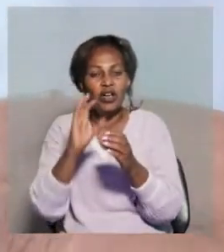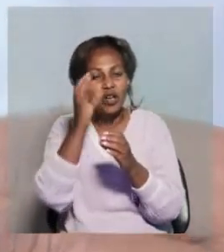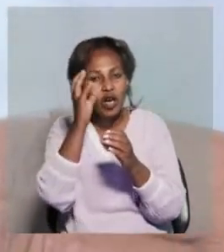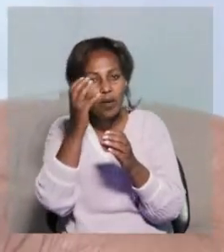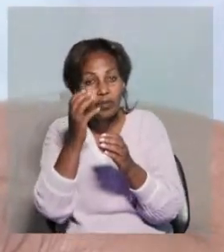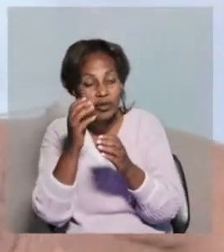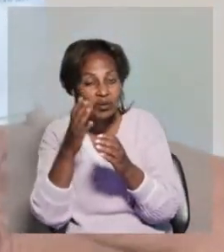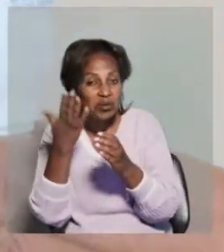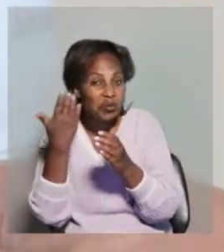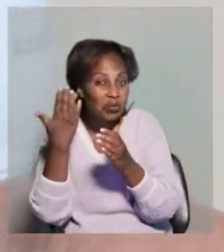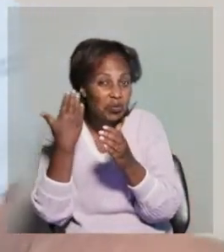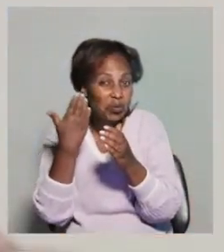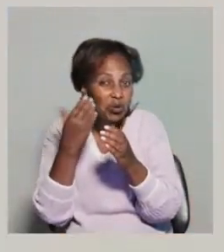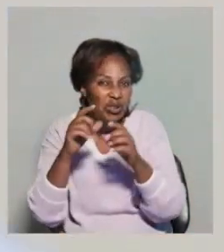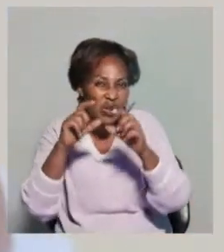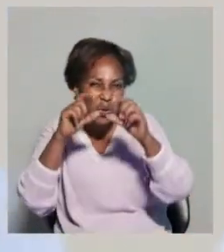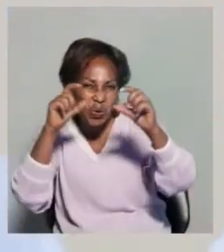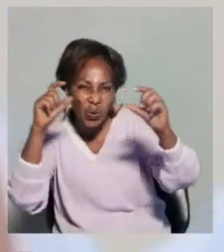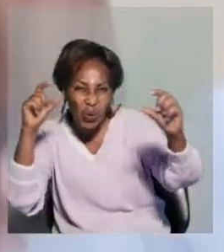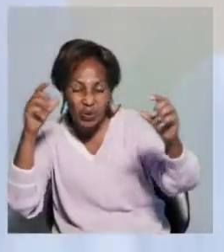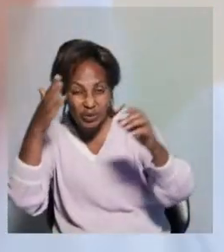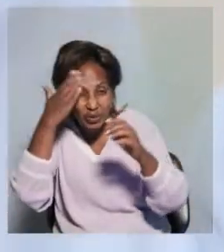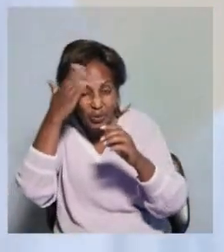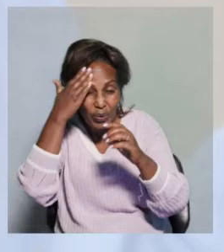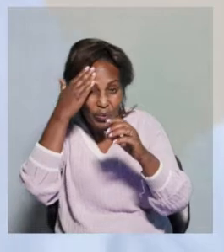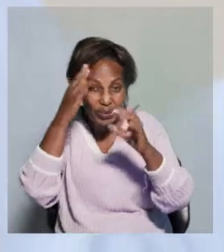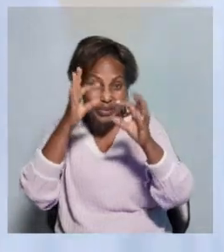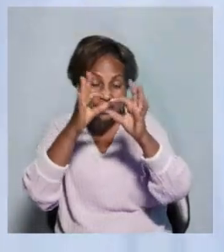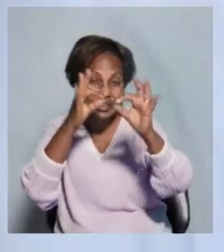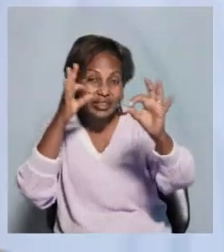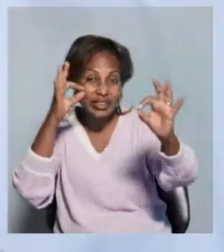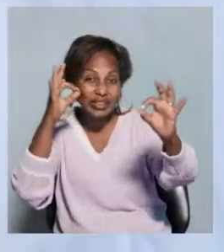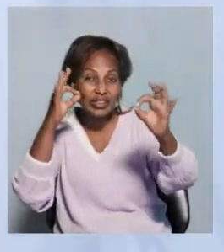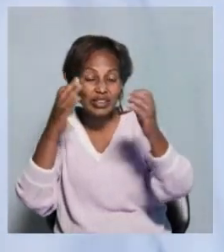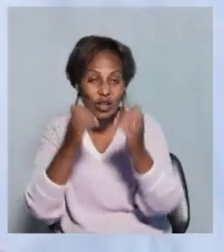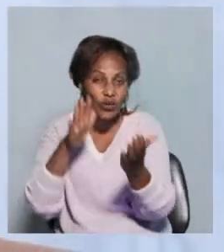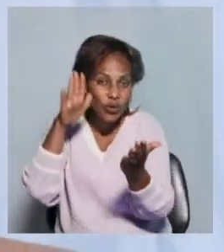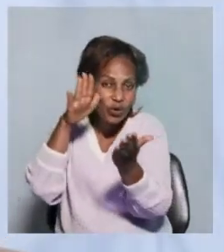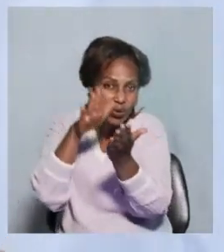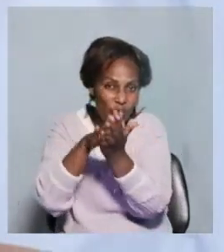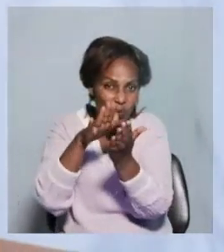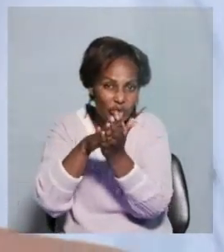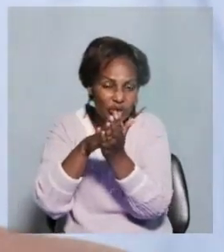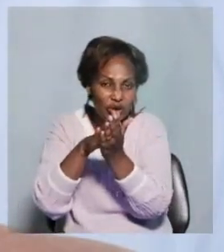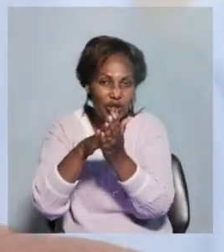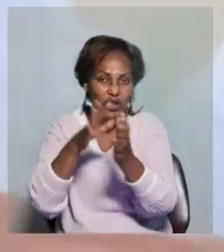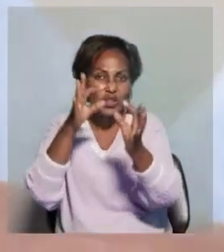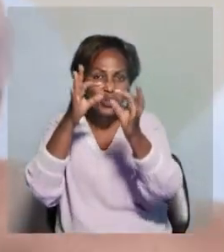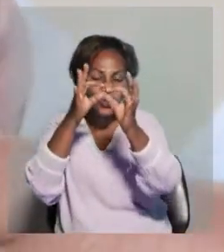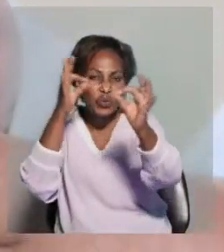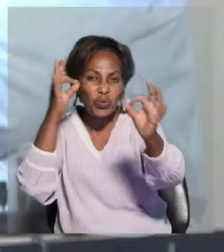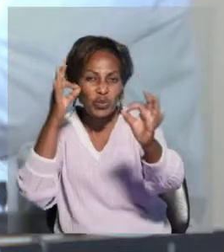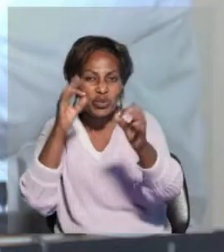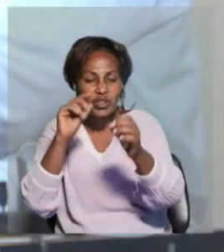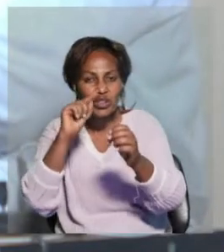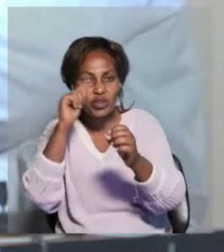of a long tube. Yeah. But these are compact ones. The tube is in spiral